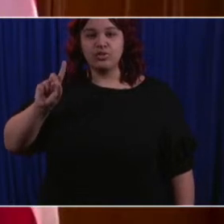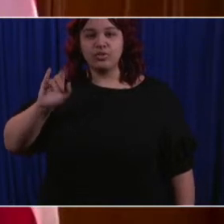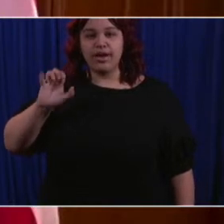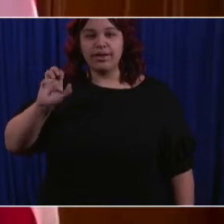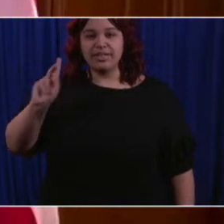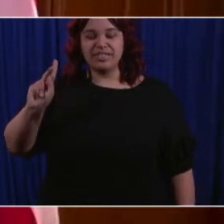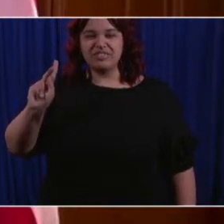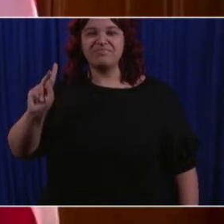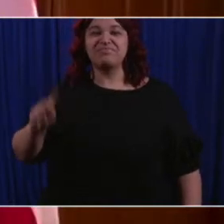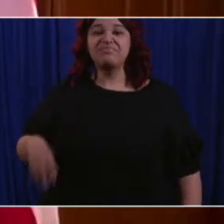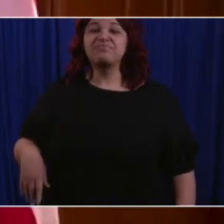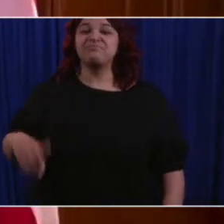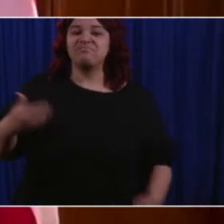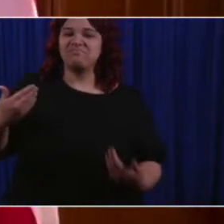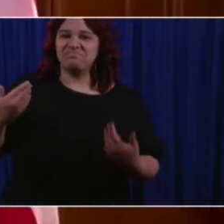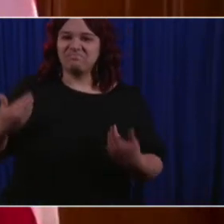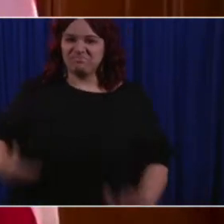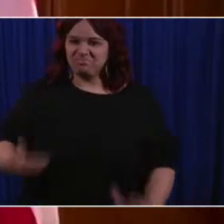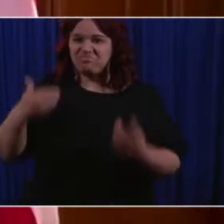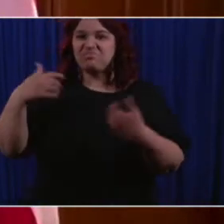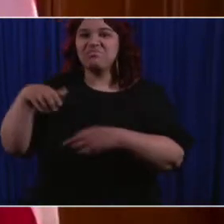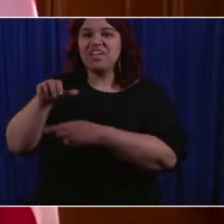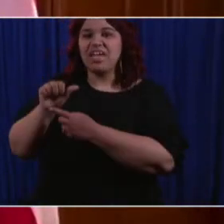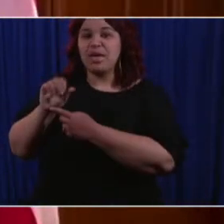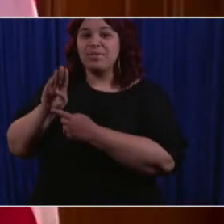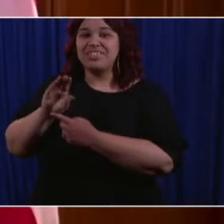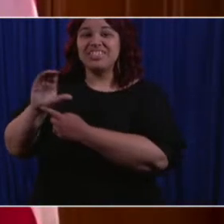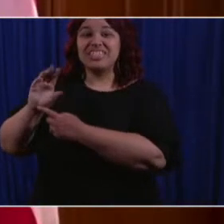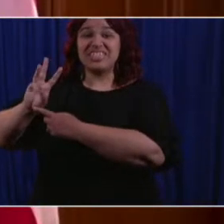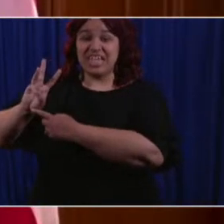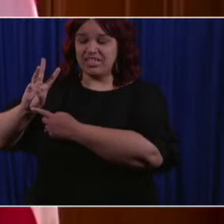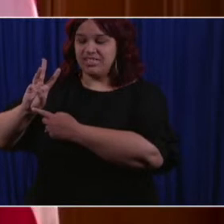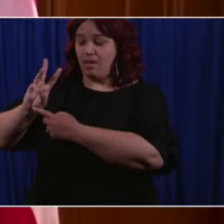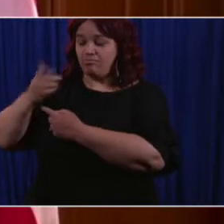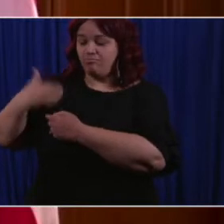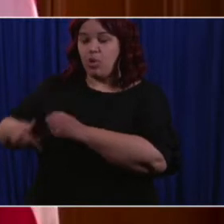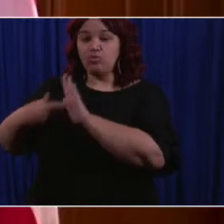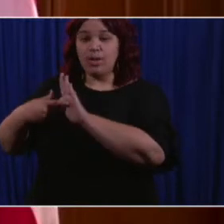from ABC6 as well, congratulations and best wishes to Randy Ludlow.